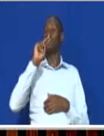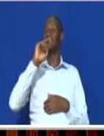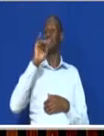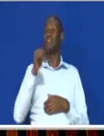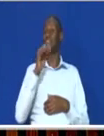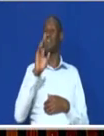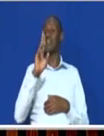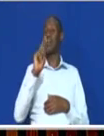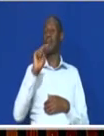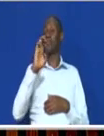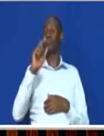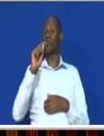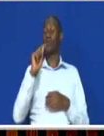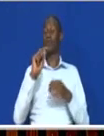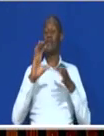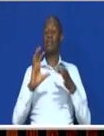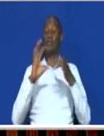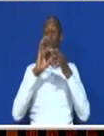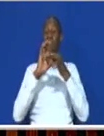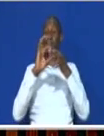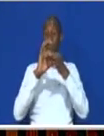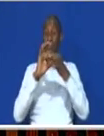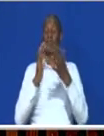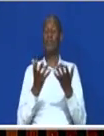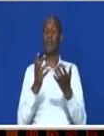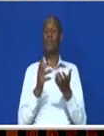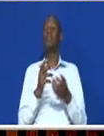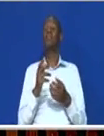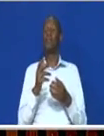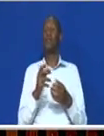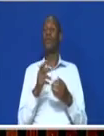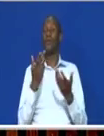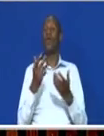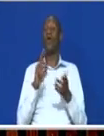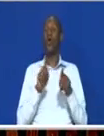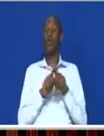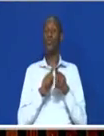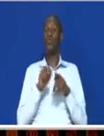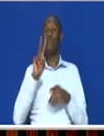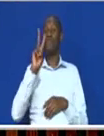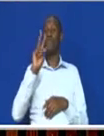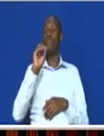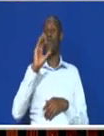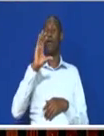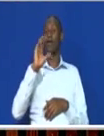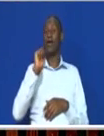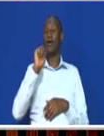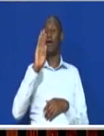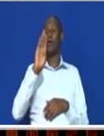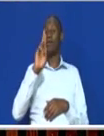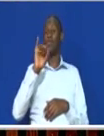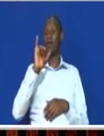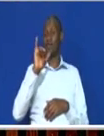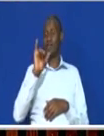the interjections. We also look at the vocabulary that has been used. So it